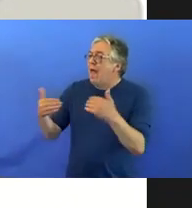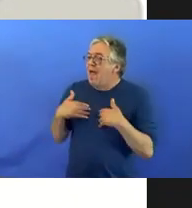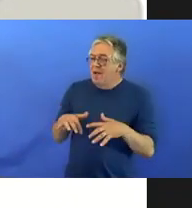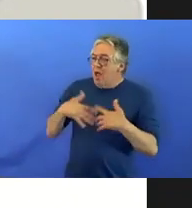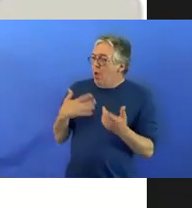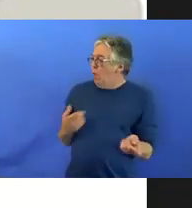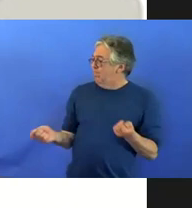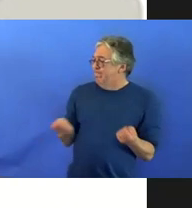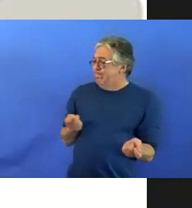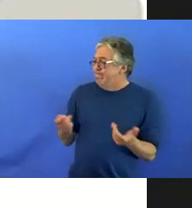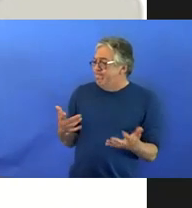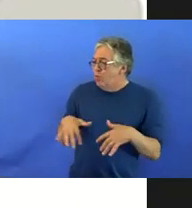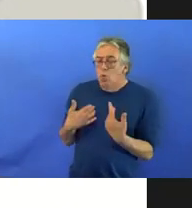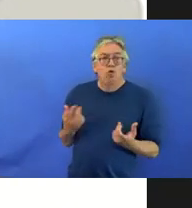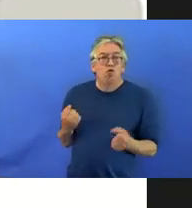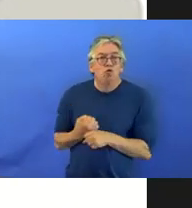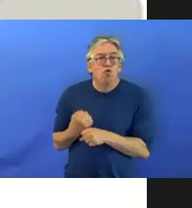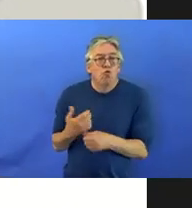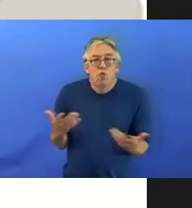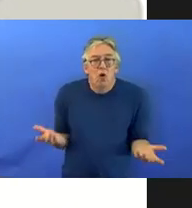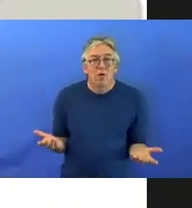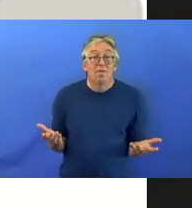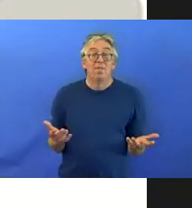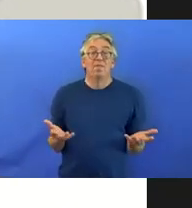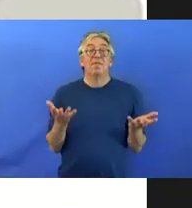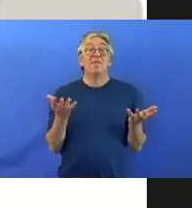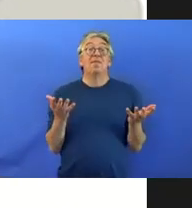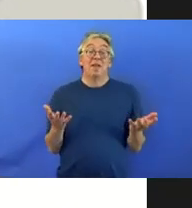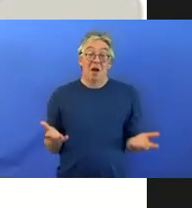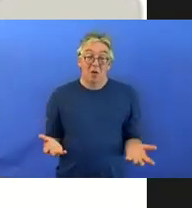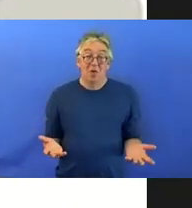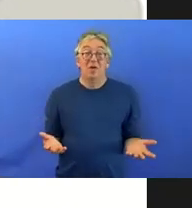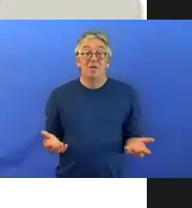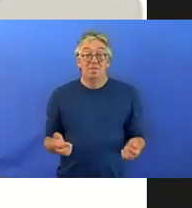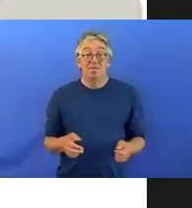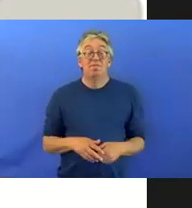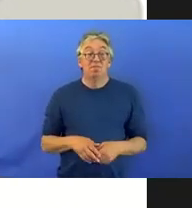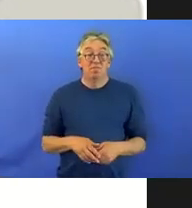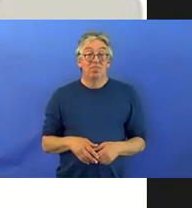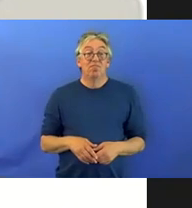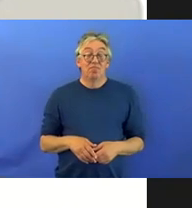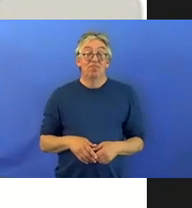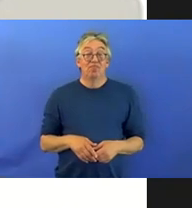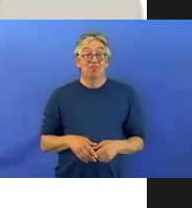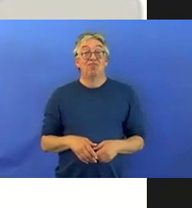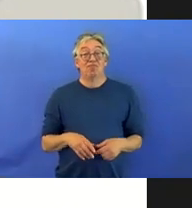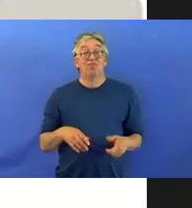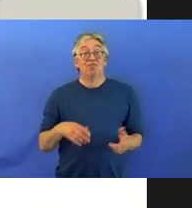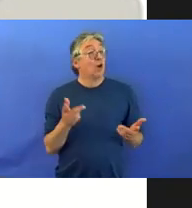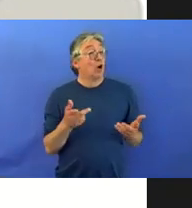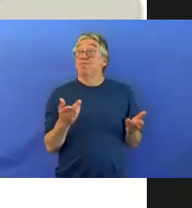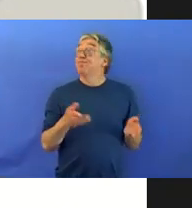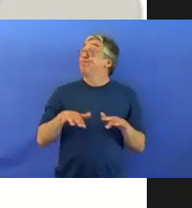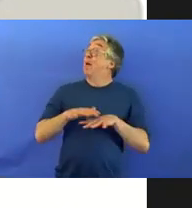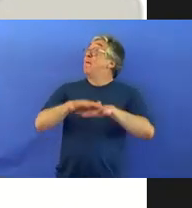a big chance to learn uh, the general public to learn how